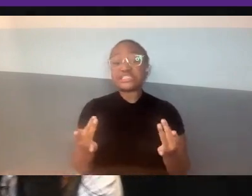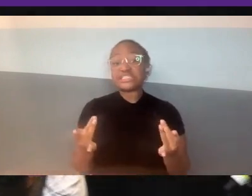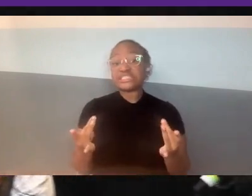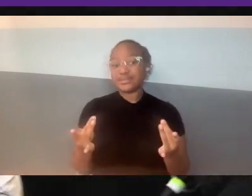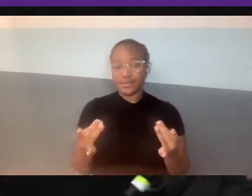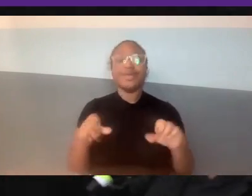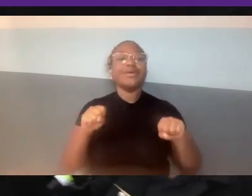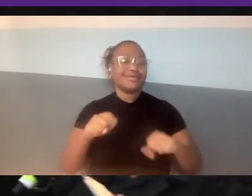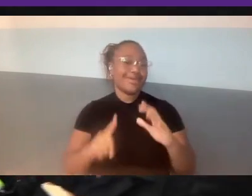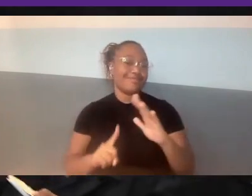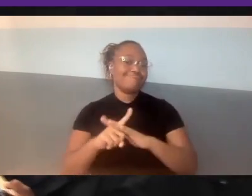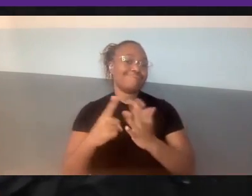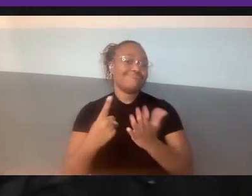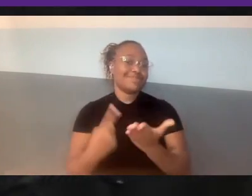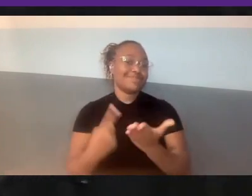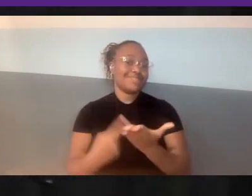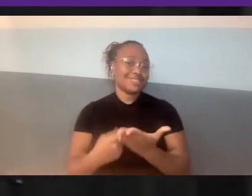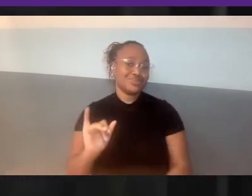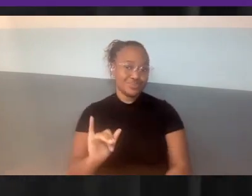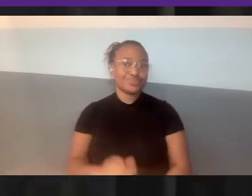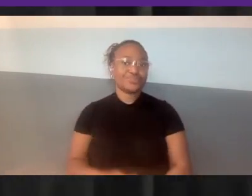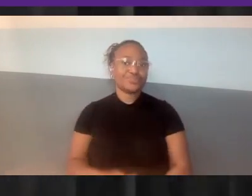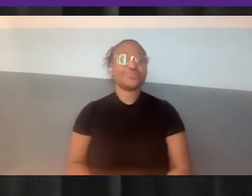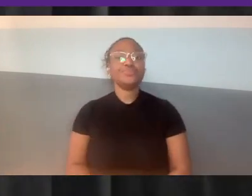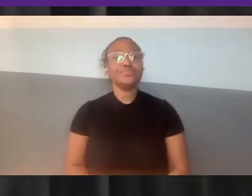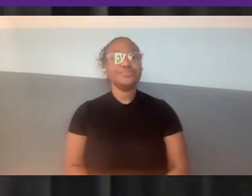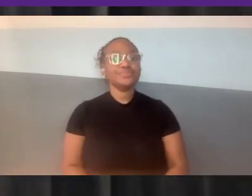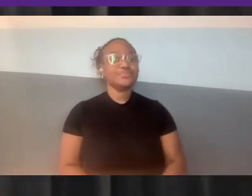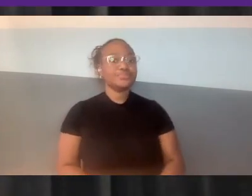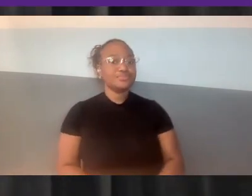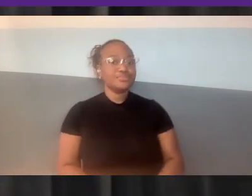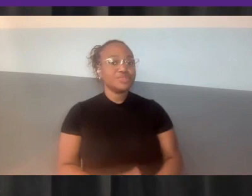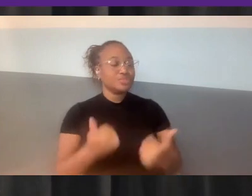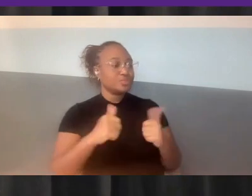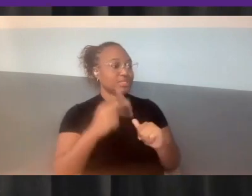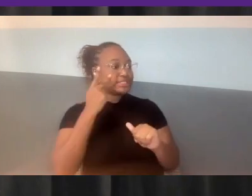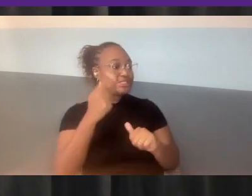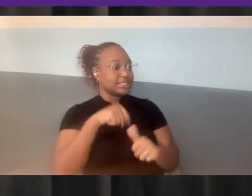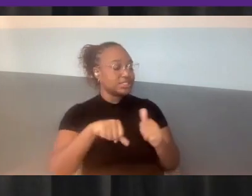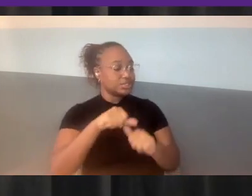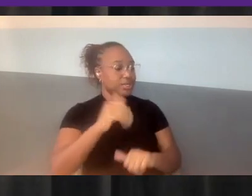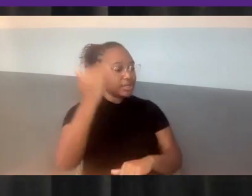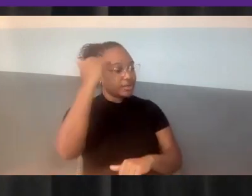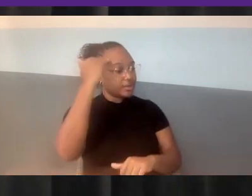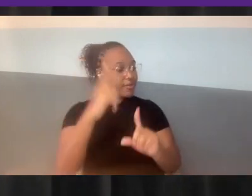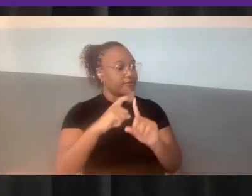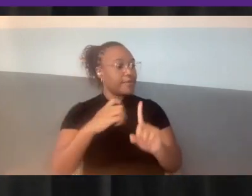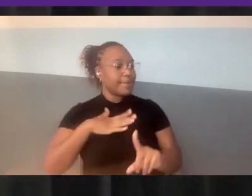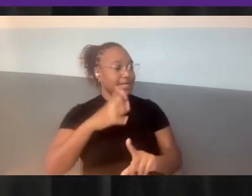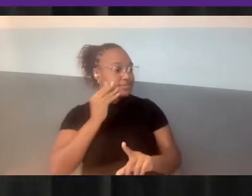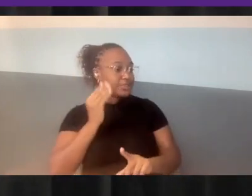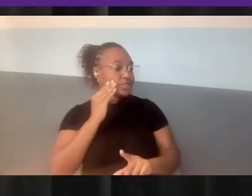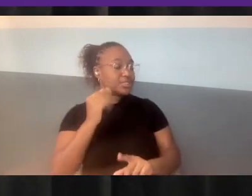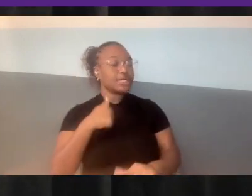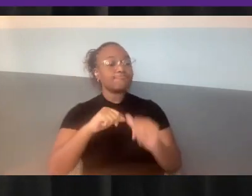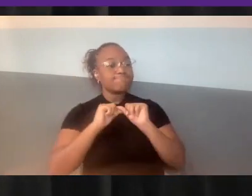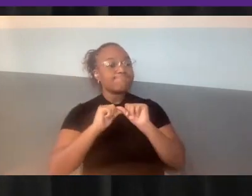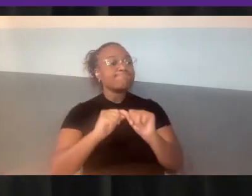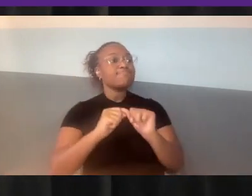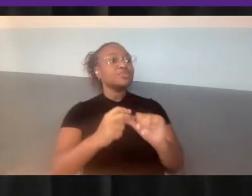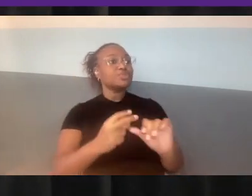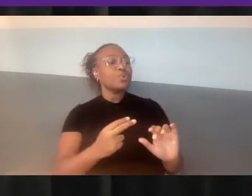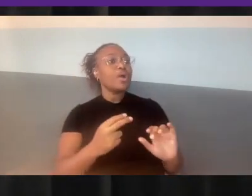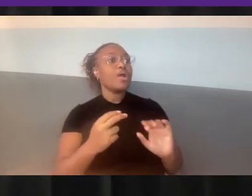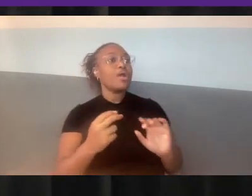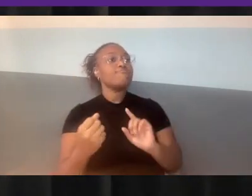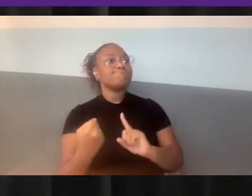Trying to see each other, I know, in, by both my and Ronnie's experience, and I continue to be struck by the comment yesterday, we must